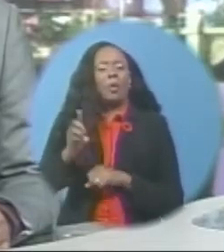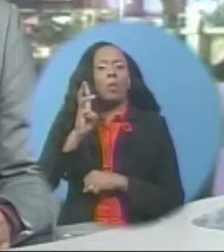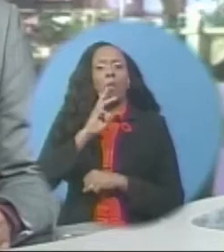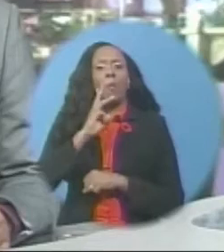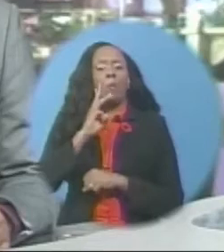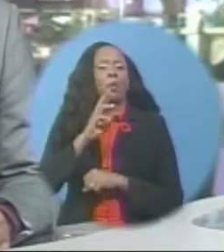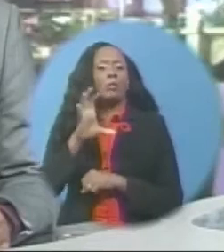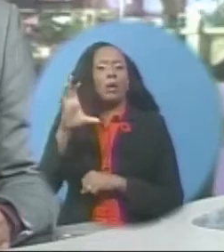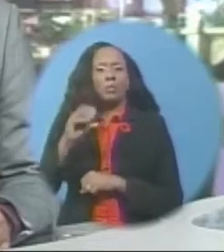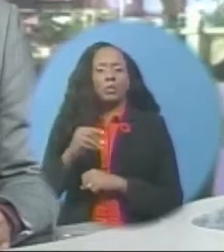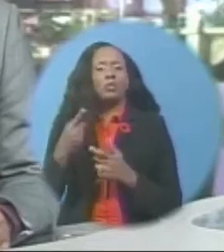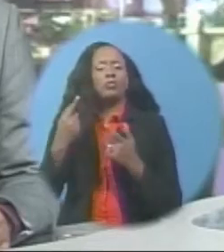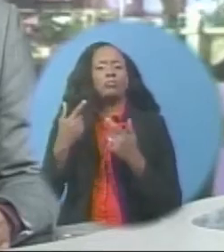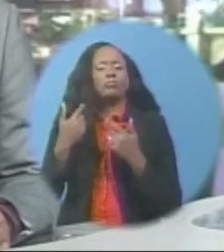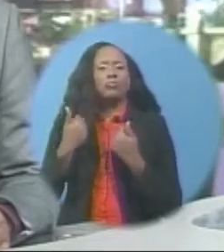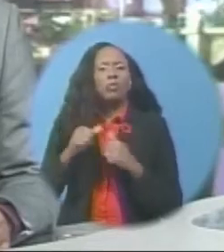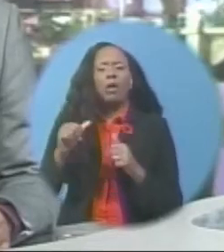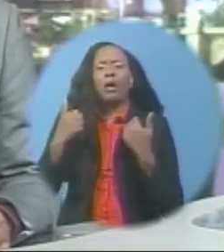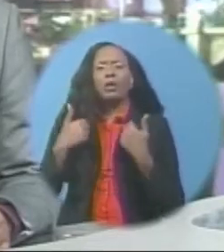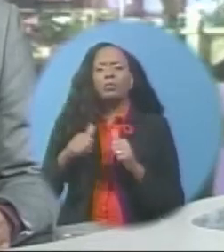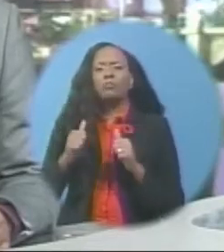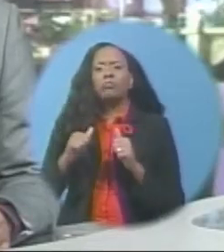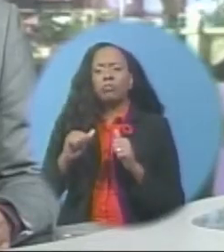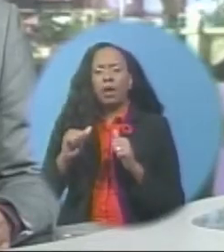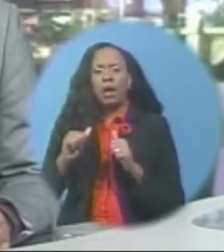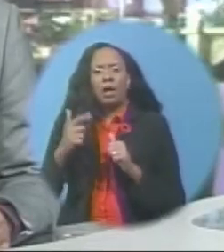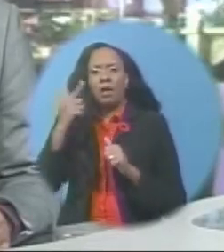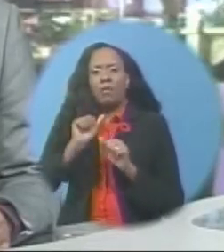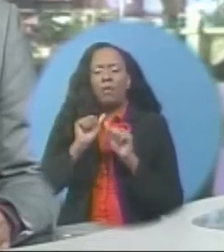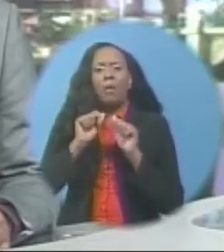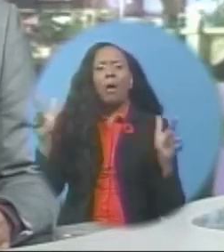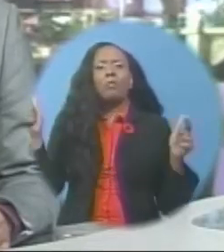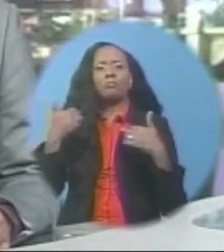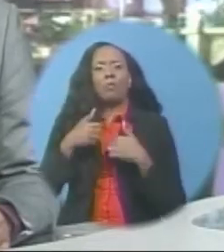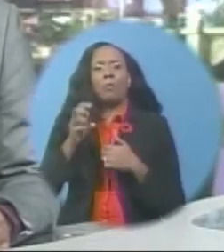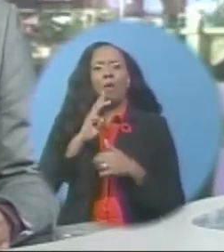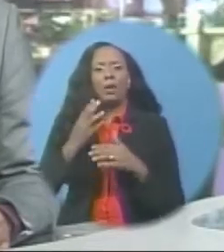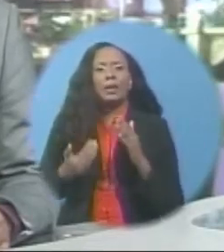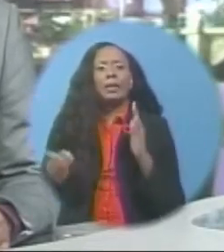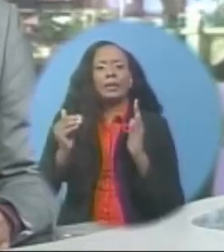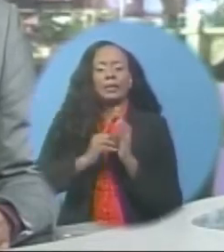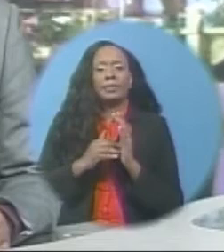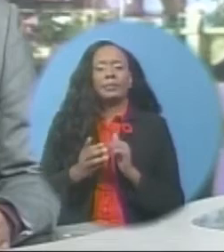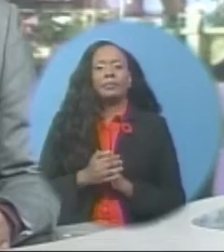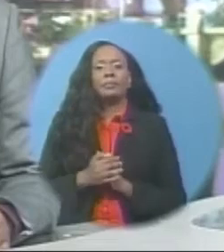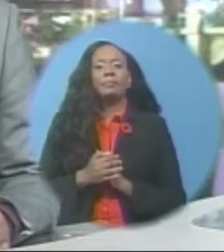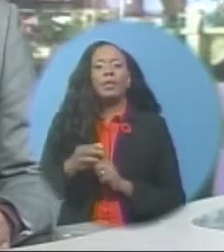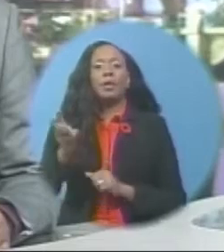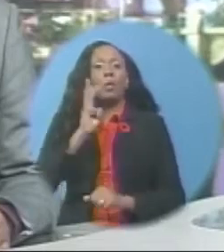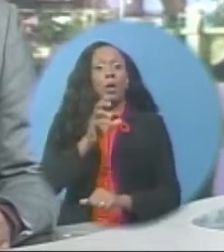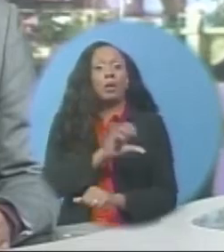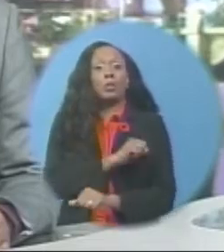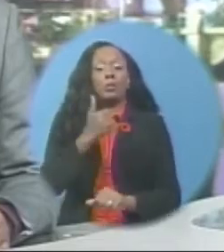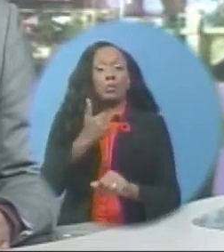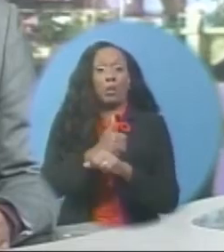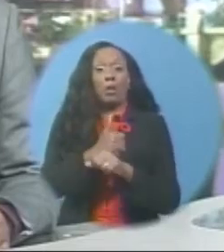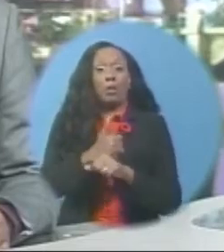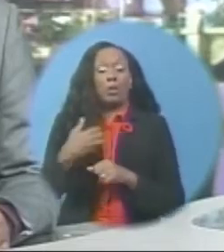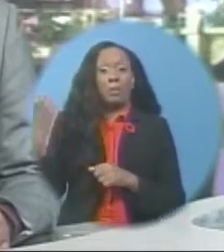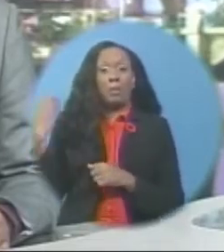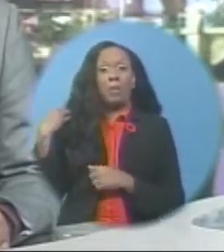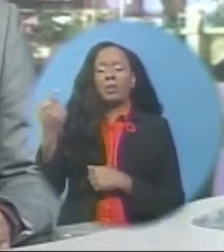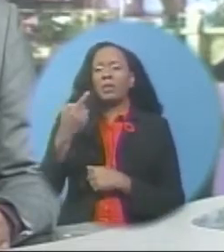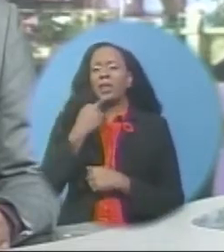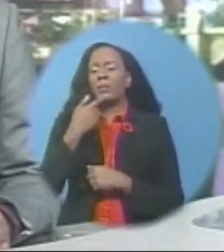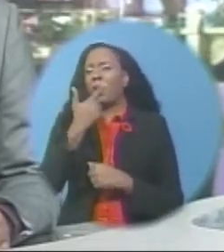full water supply in affected communities. Chief Engineer at Dowasco, Magnus Williams, says most of their systems were heavily impacted by the